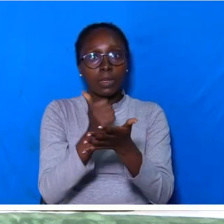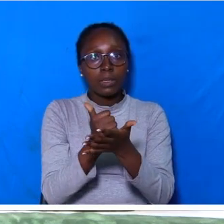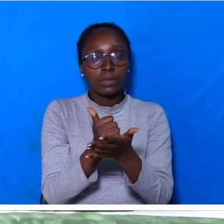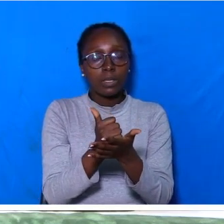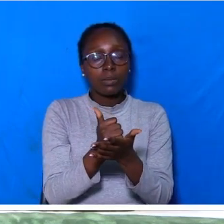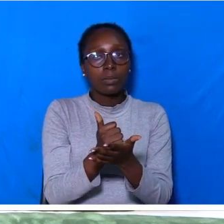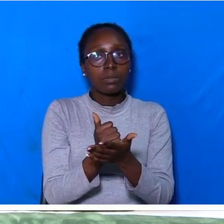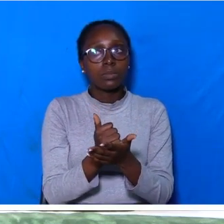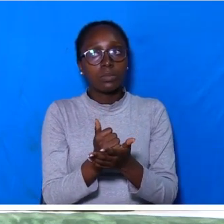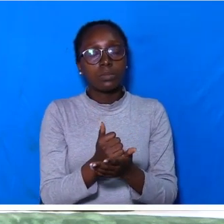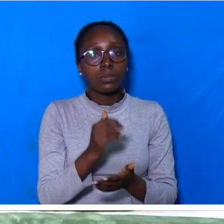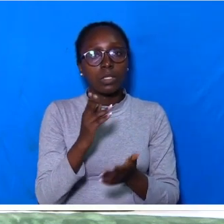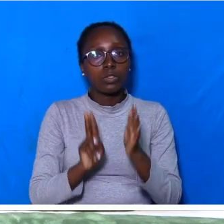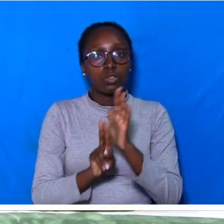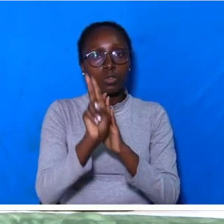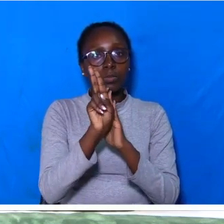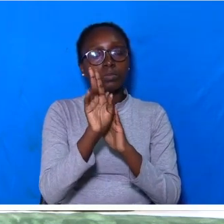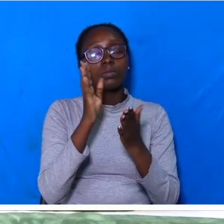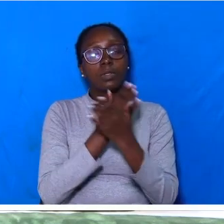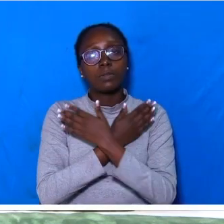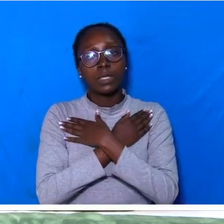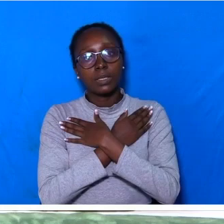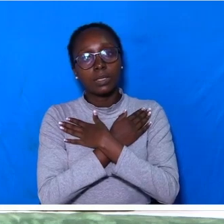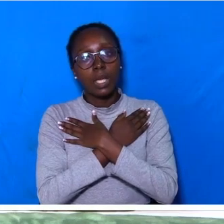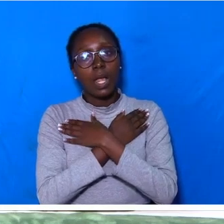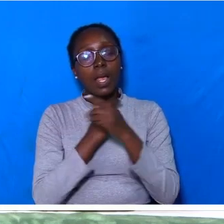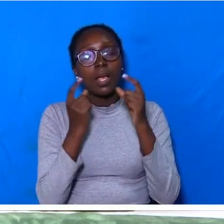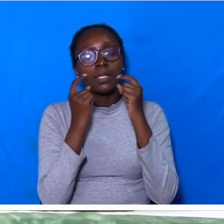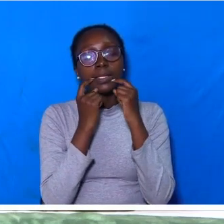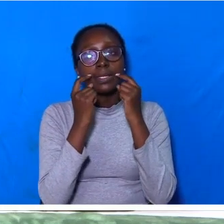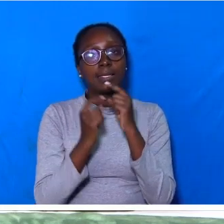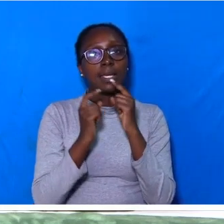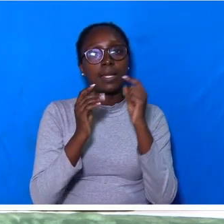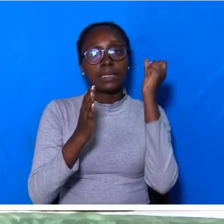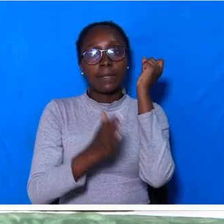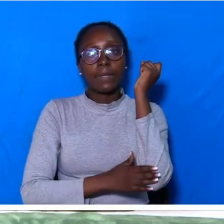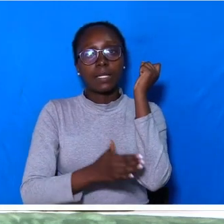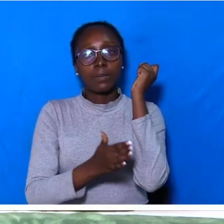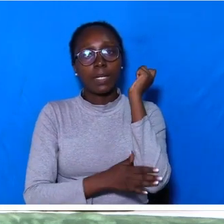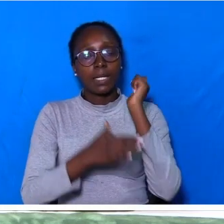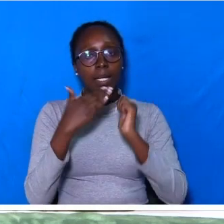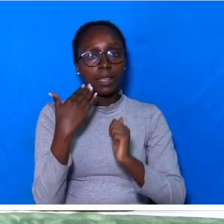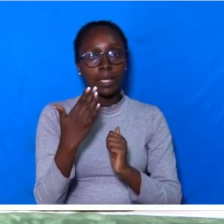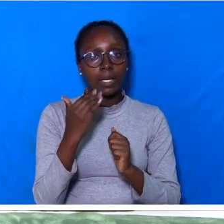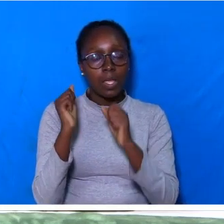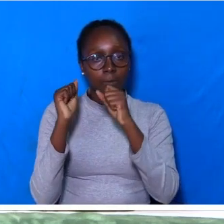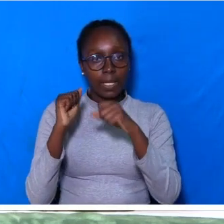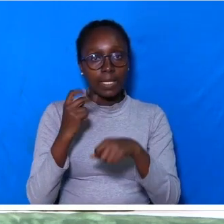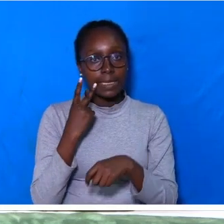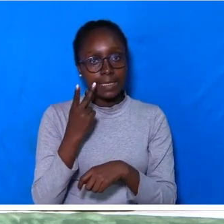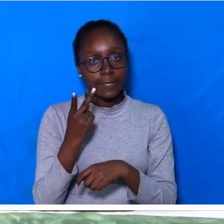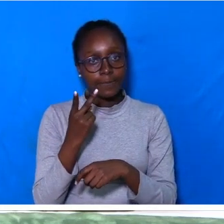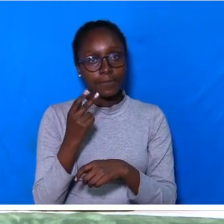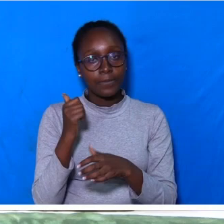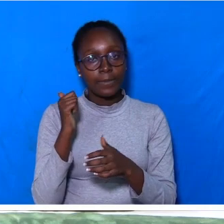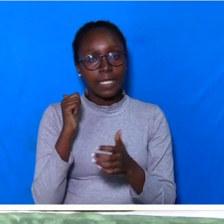Friends, you know, sin is a terrible thing. And you see the consequence of sin here in the life of Saul?